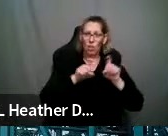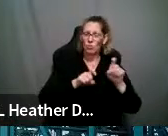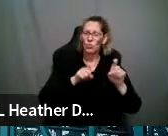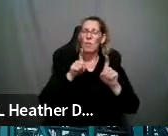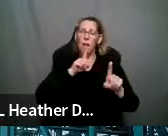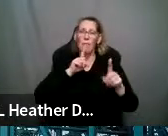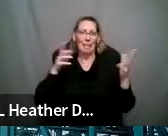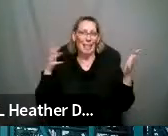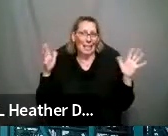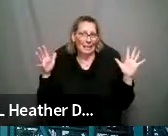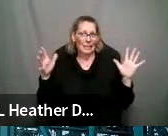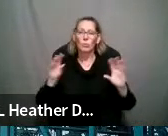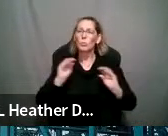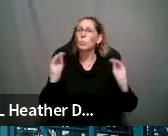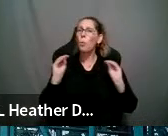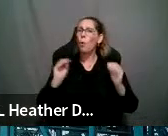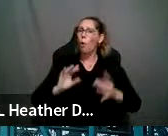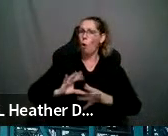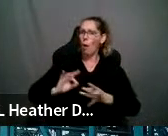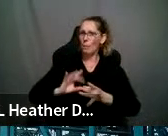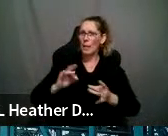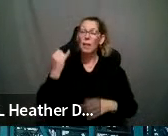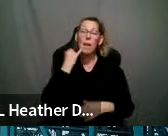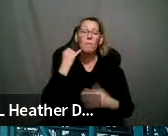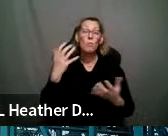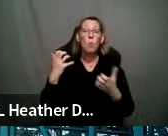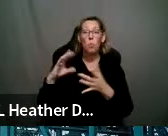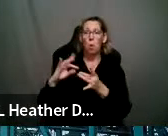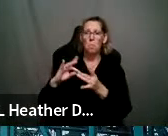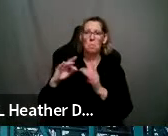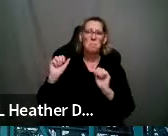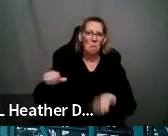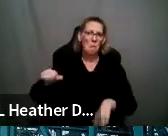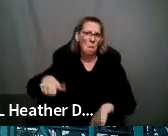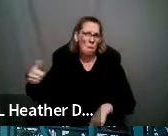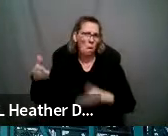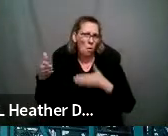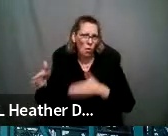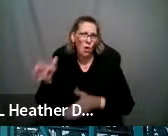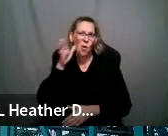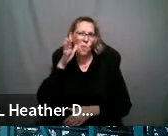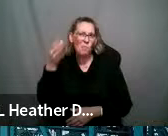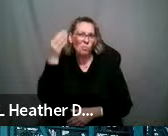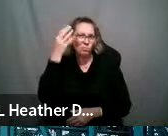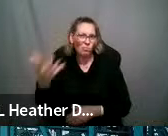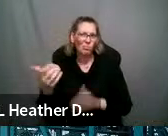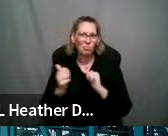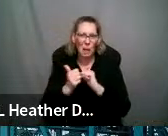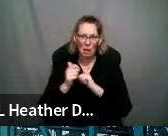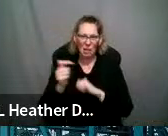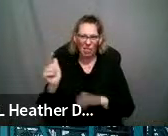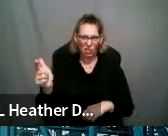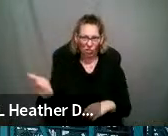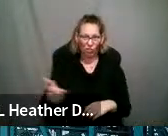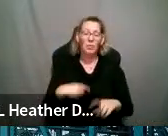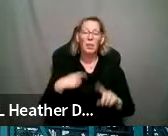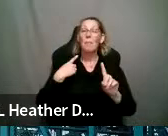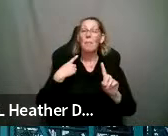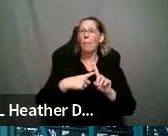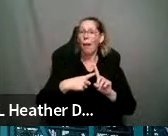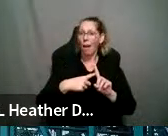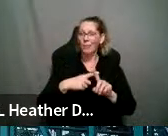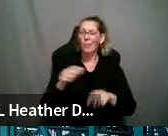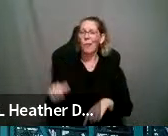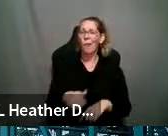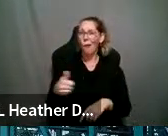document, but you are able to make those online and in other methods that we'll share later in the presentation, along with other opportunities